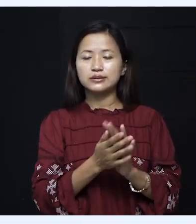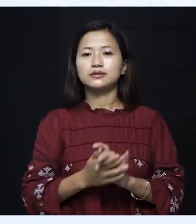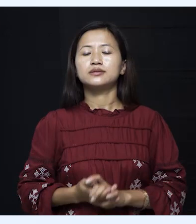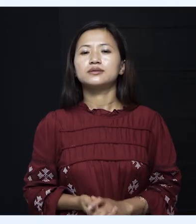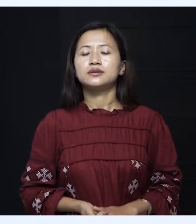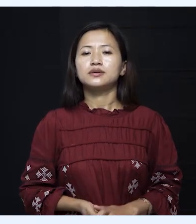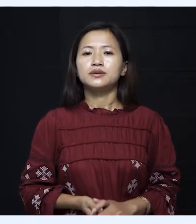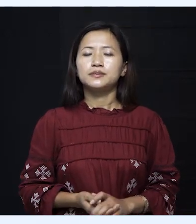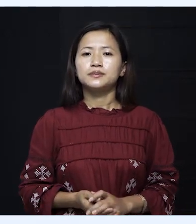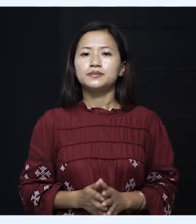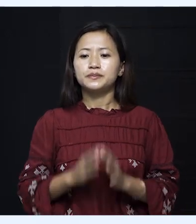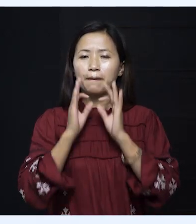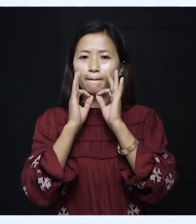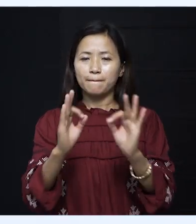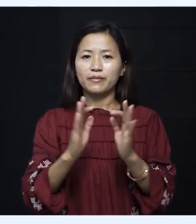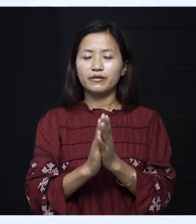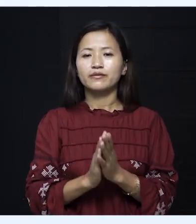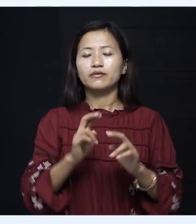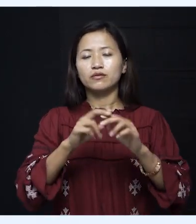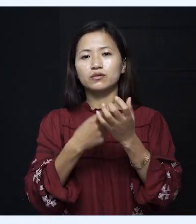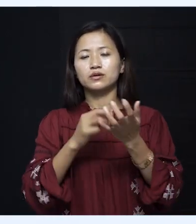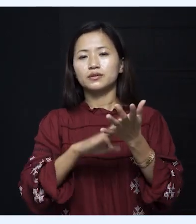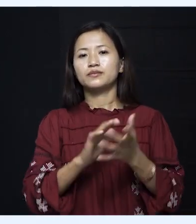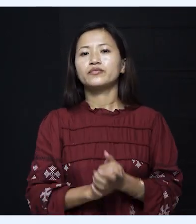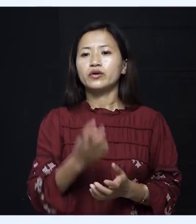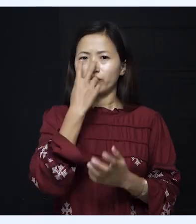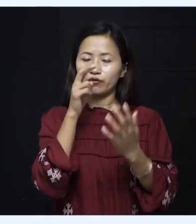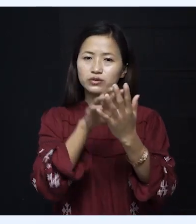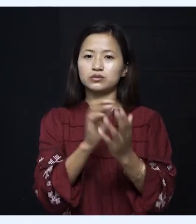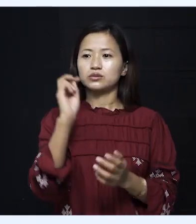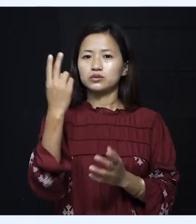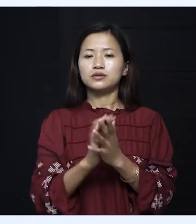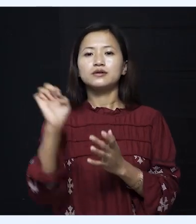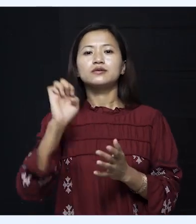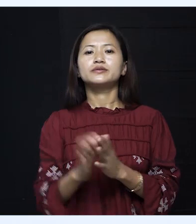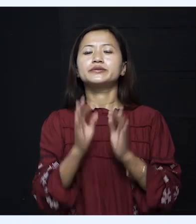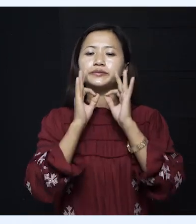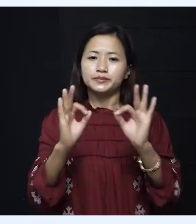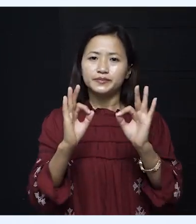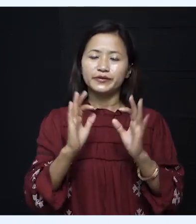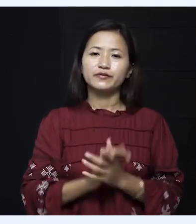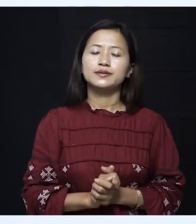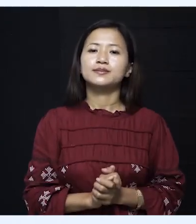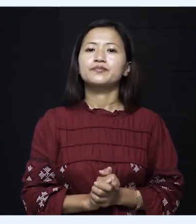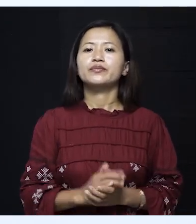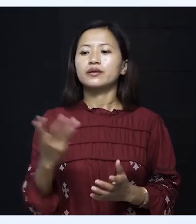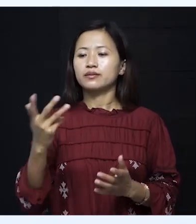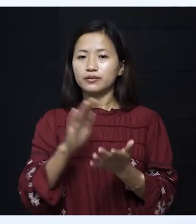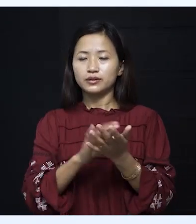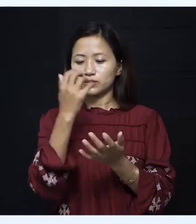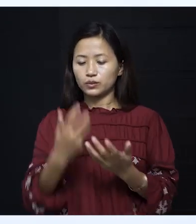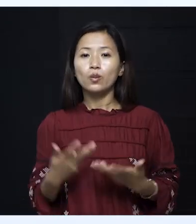the perfect form. Why? Because we are focusing on two events to be perfected. So that's what we have